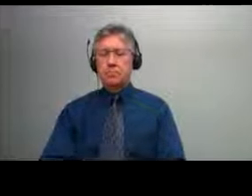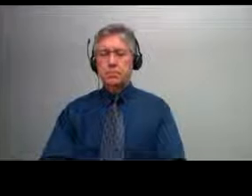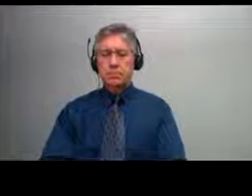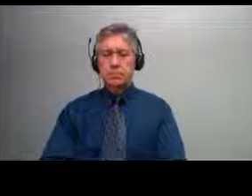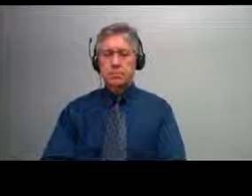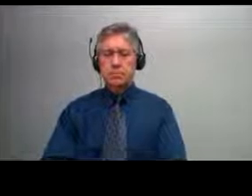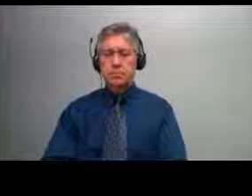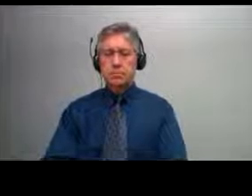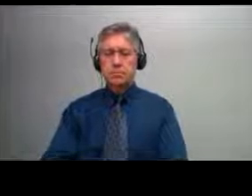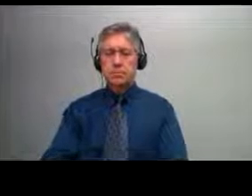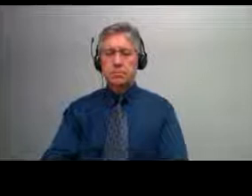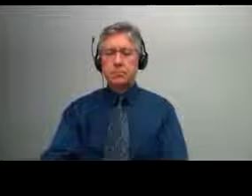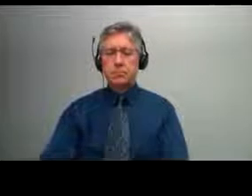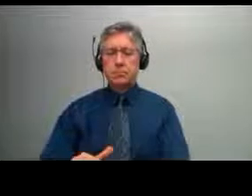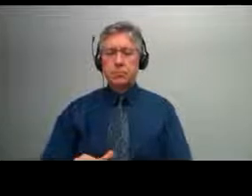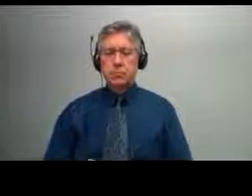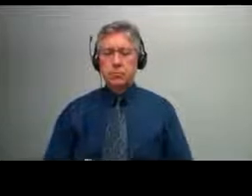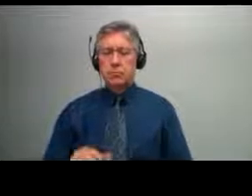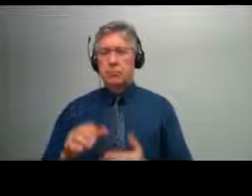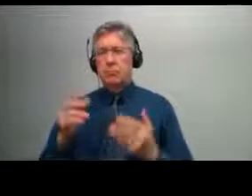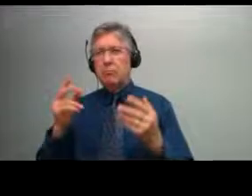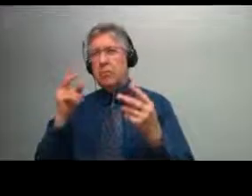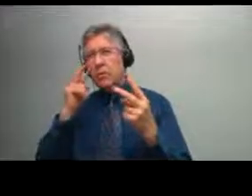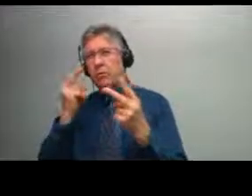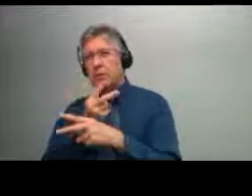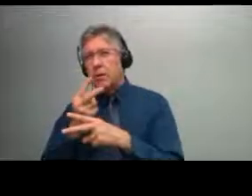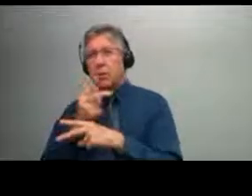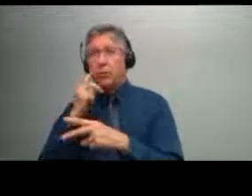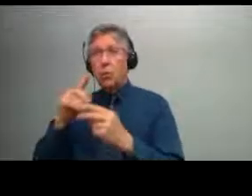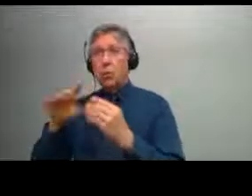evaluation for cumulative impacts.